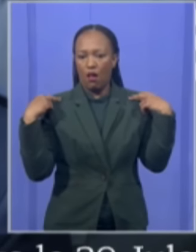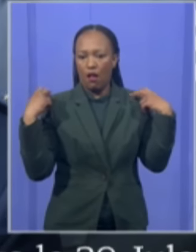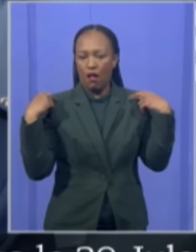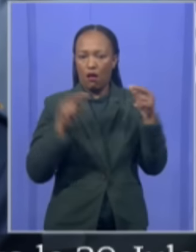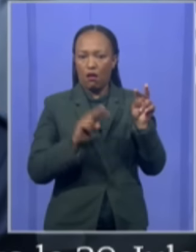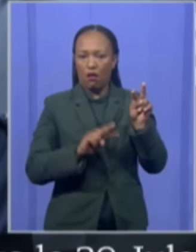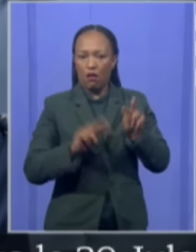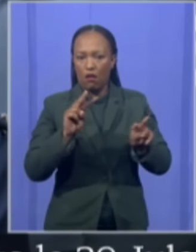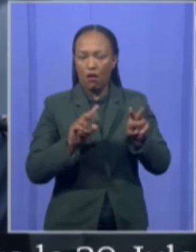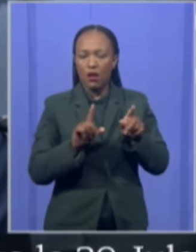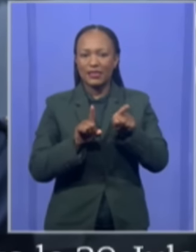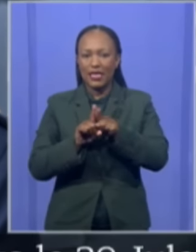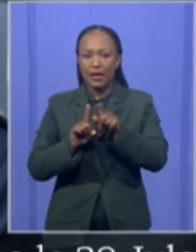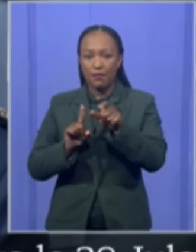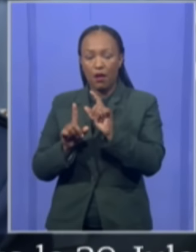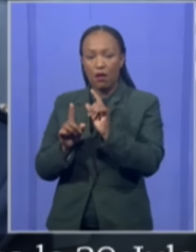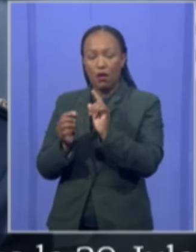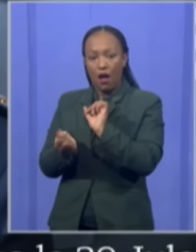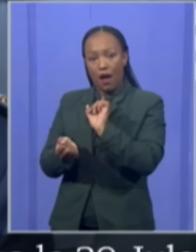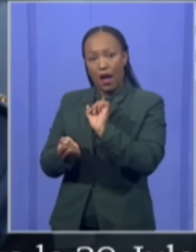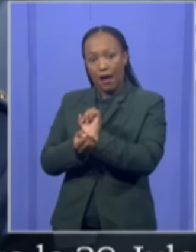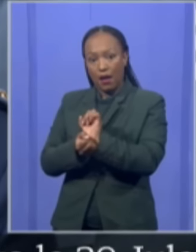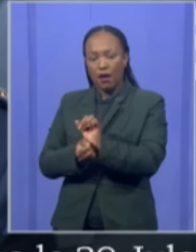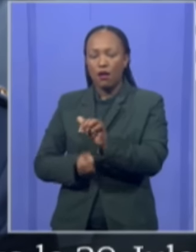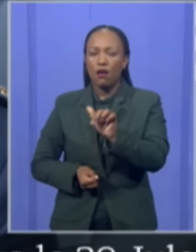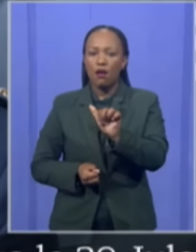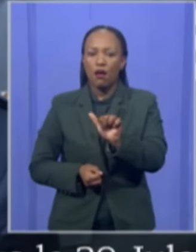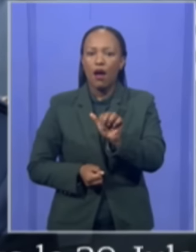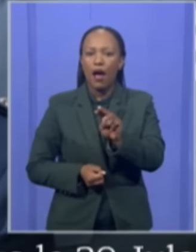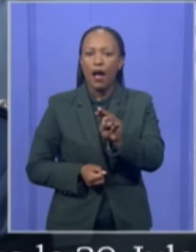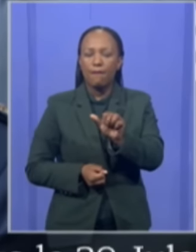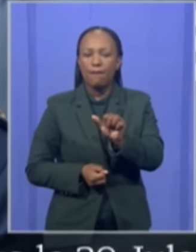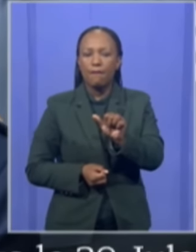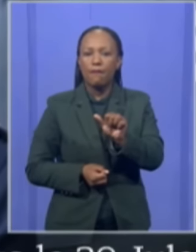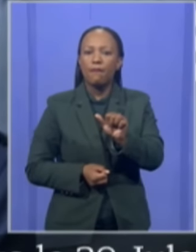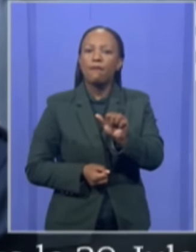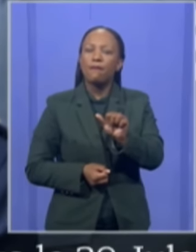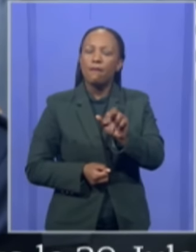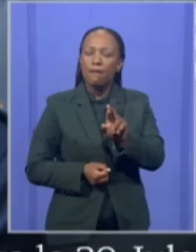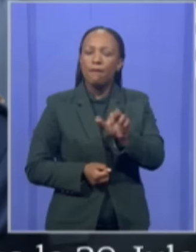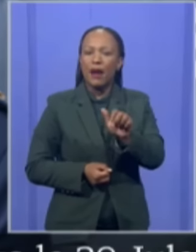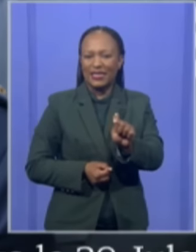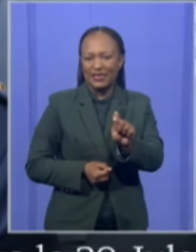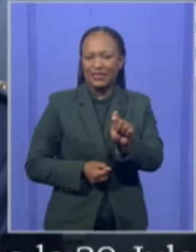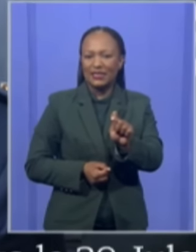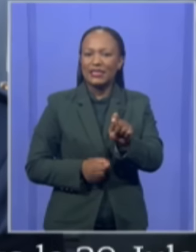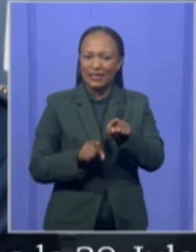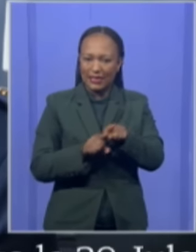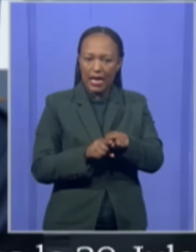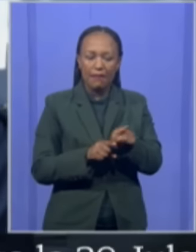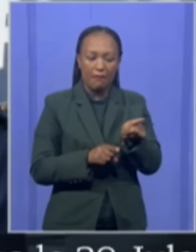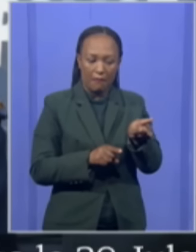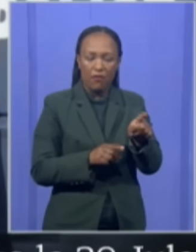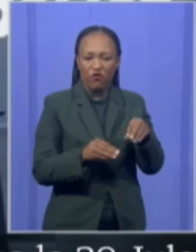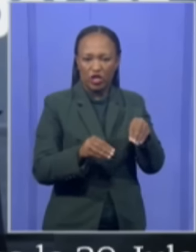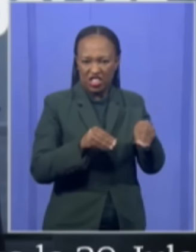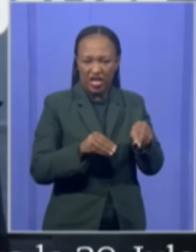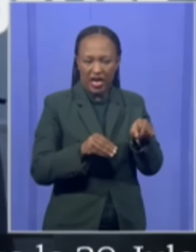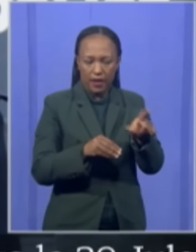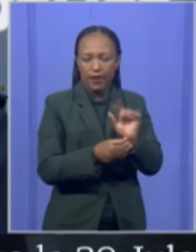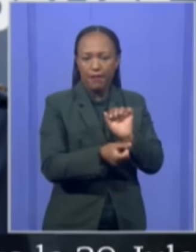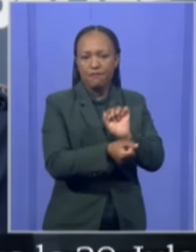were arrested in the Amar Swart case are also the same suspects that are arrested in DJ Somebody. What